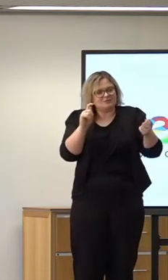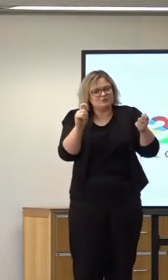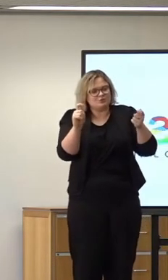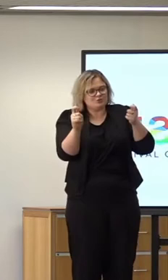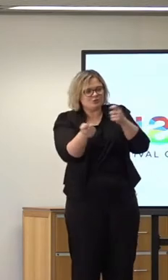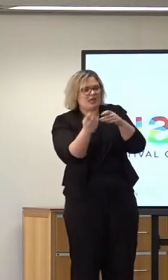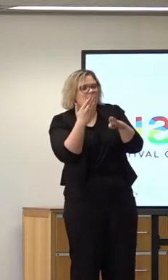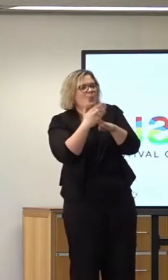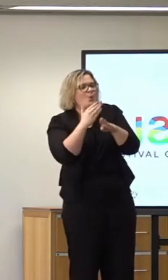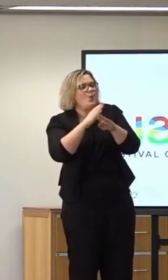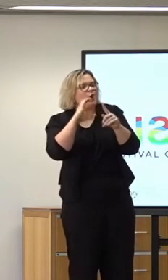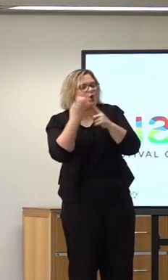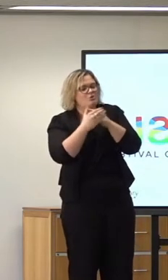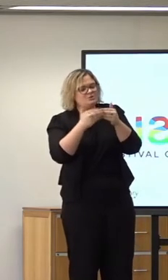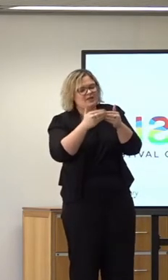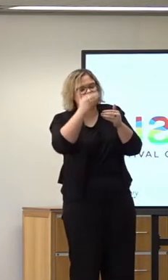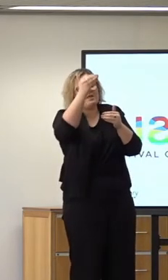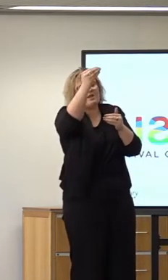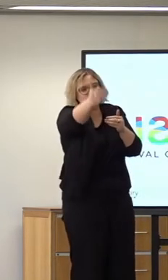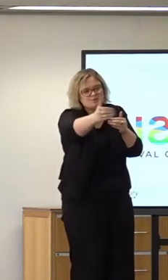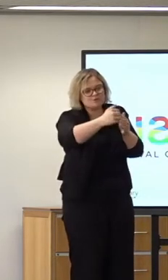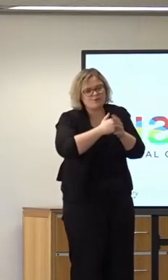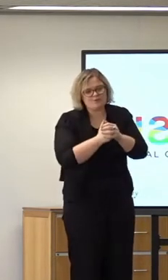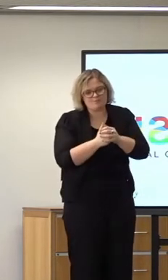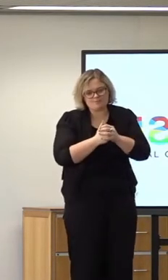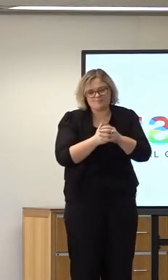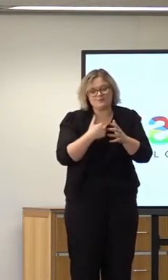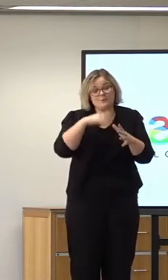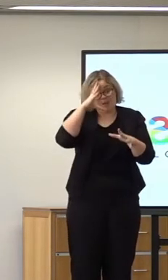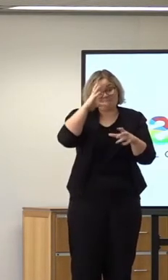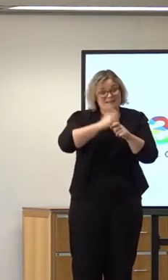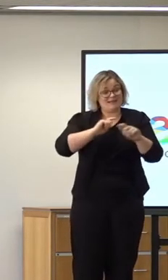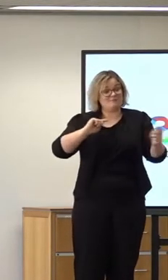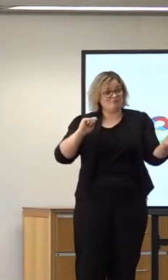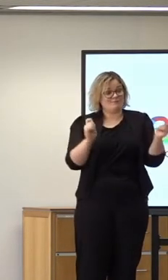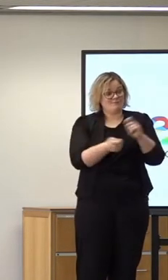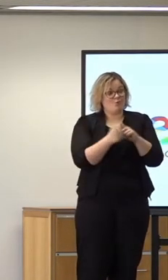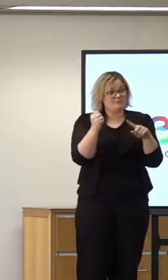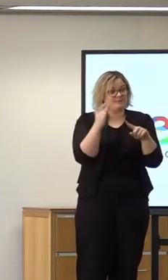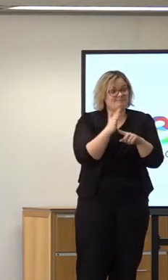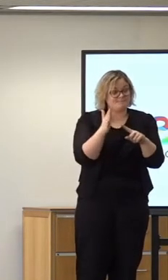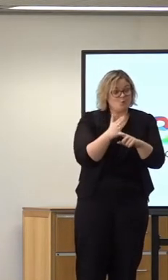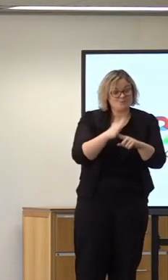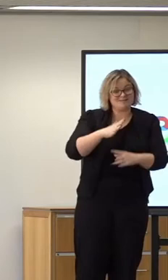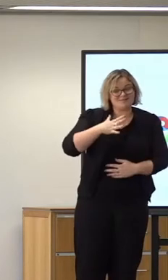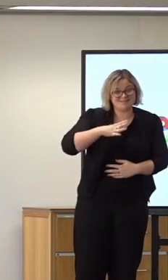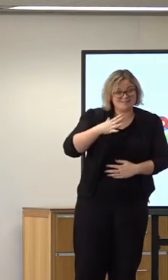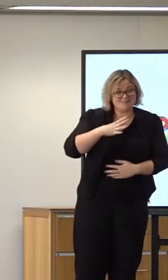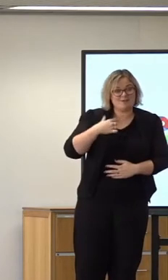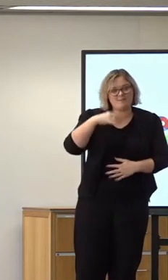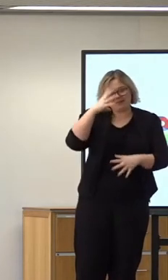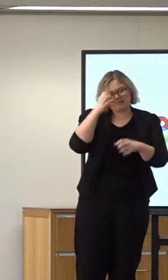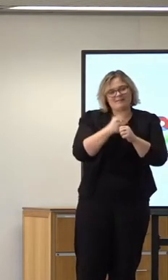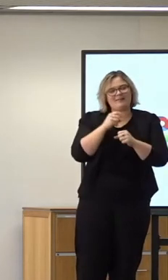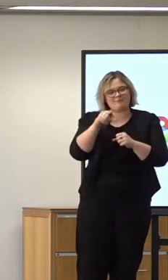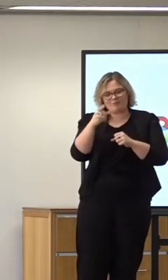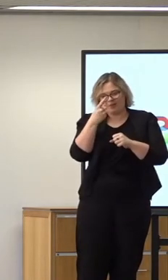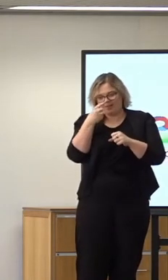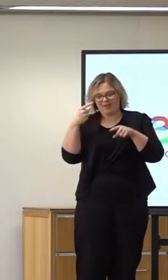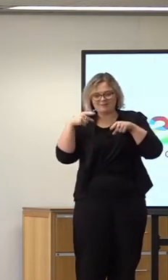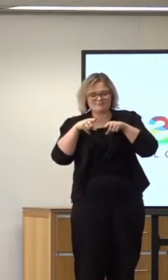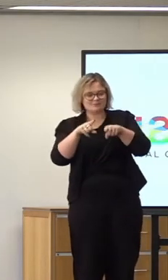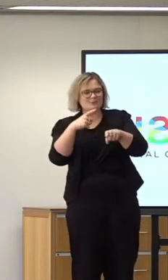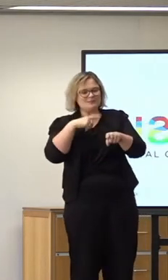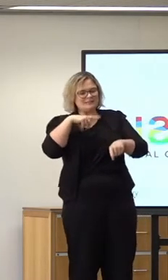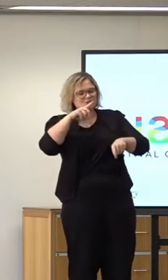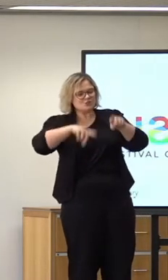work culture in the long term. And so I believe that reform is necessary, and I also believe that new spaces are possible alongside that, that we do need to